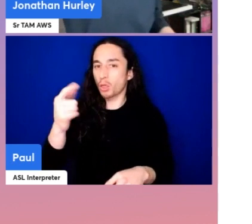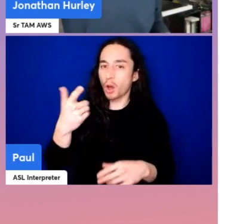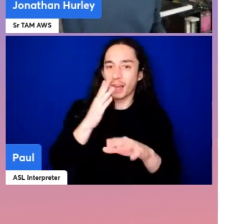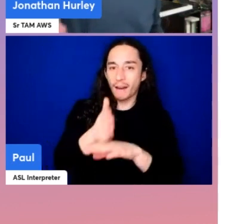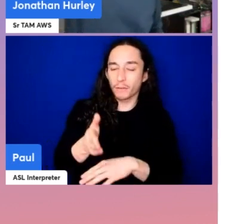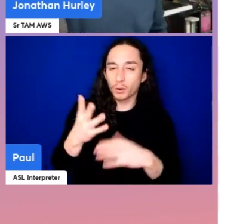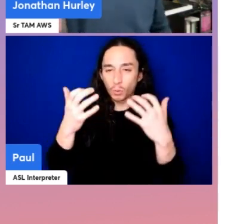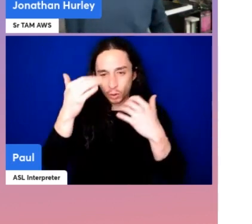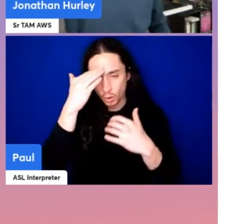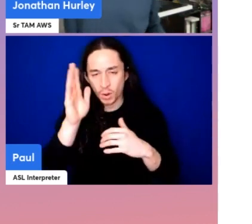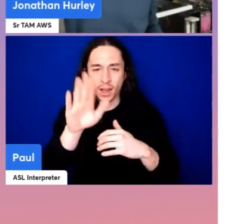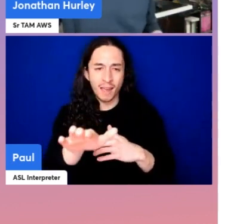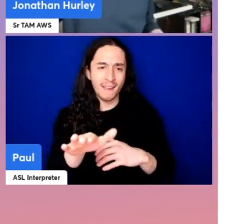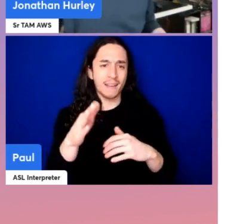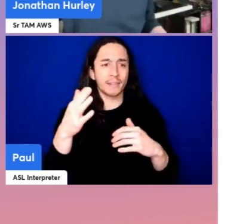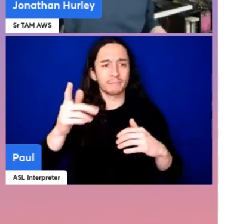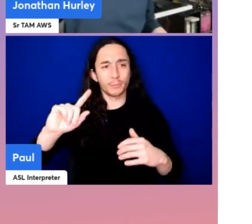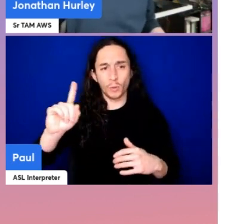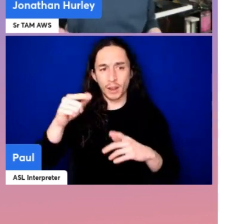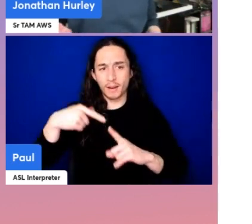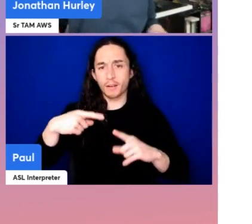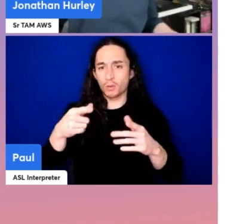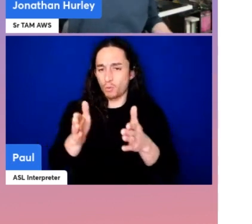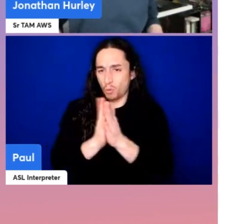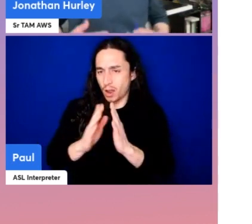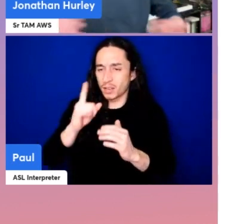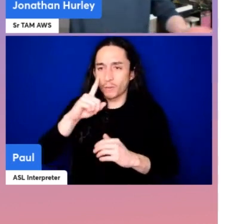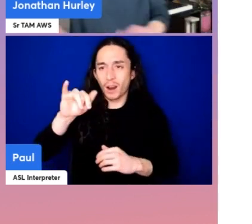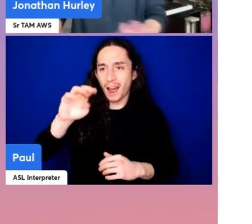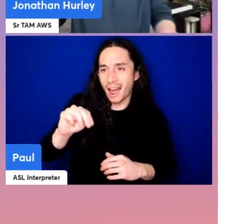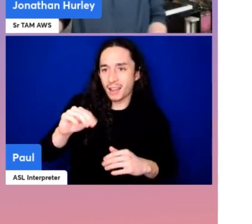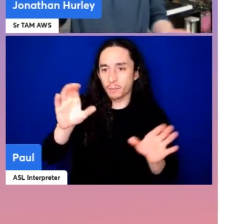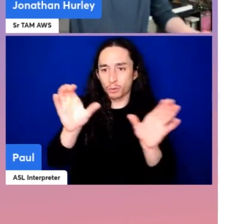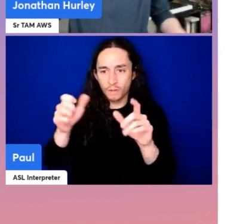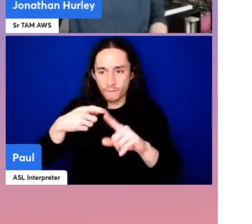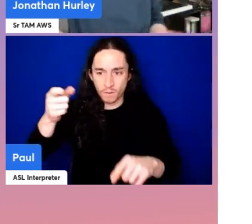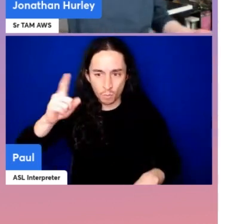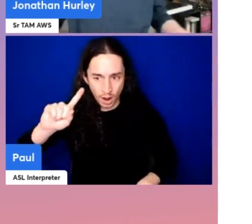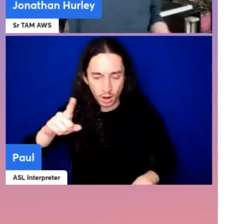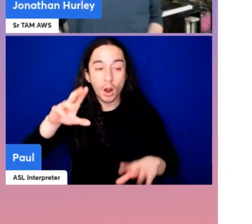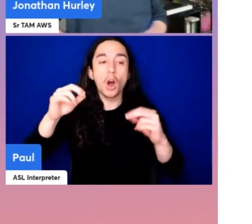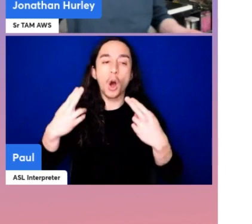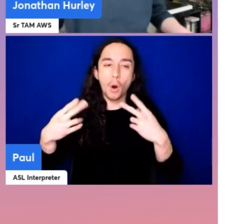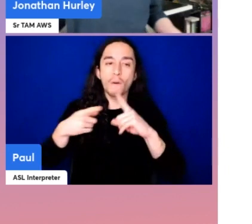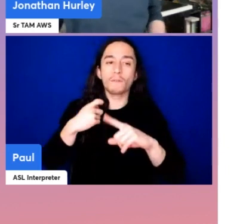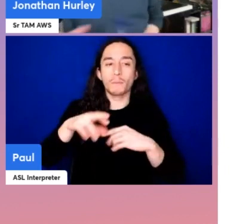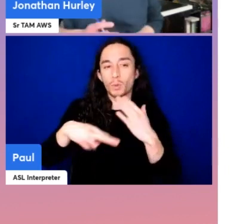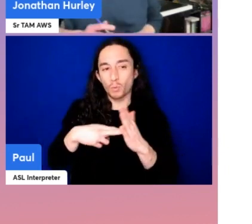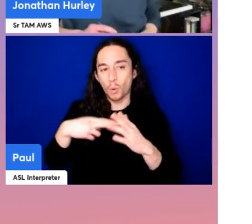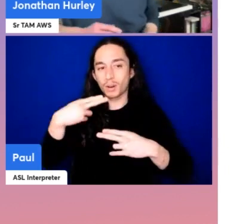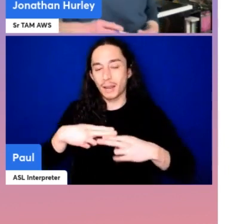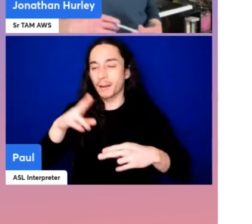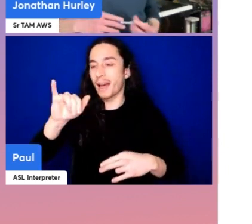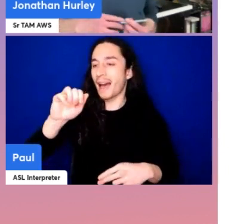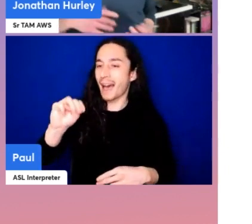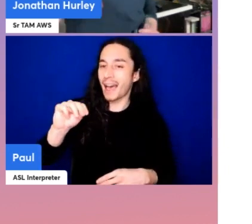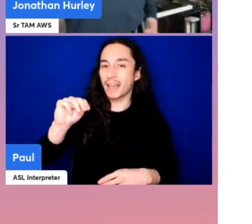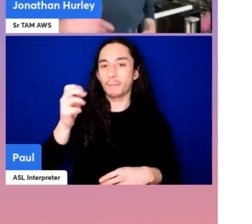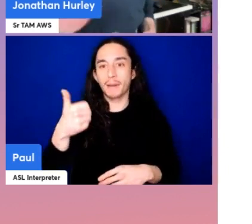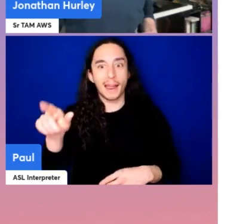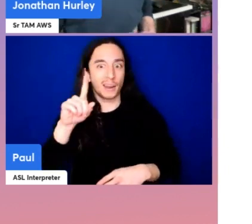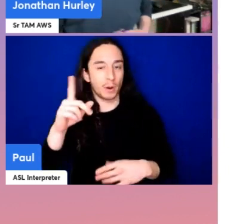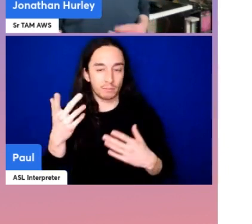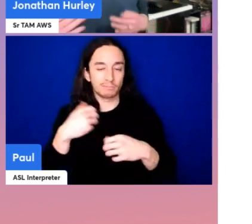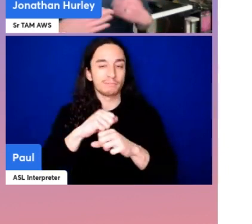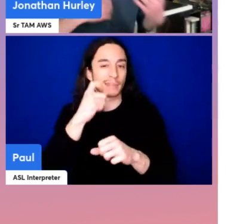hey, where did this request for these IAM credentials come from? Oh, it came from the role named IAM Anywhere. That makes sense, right? In